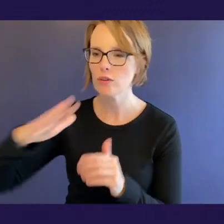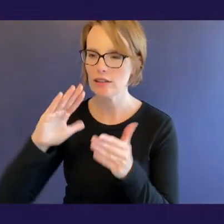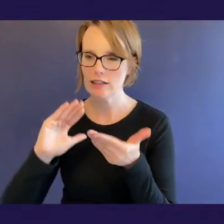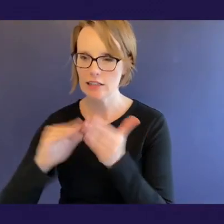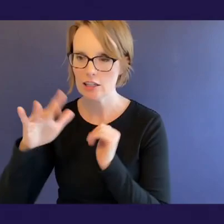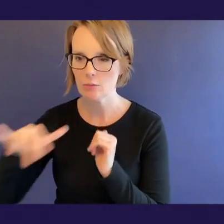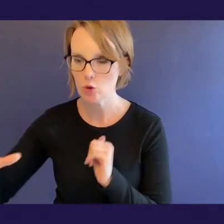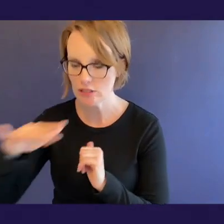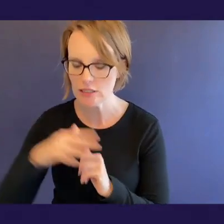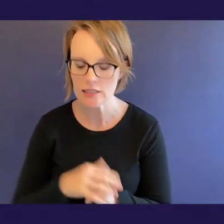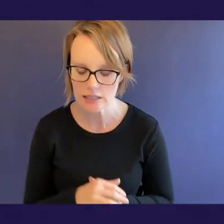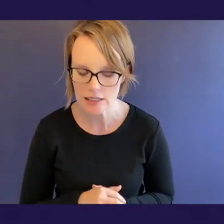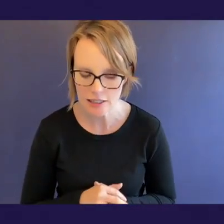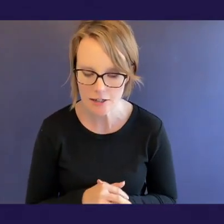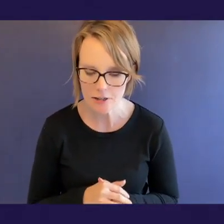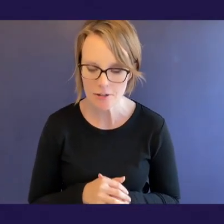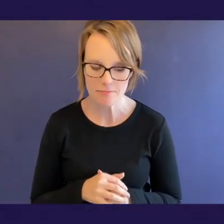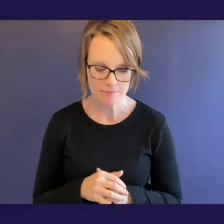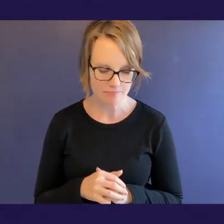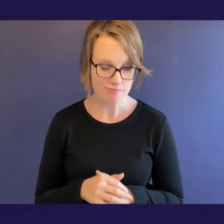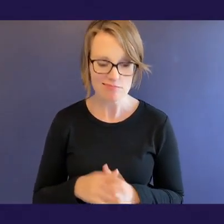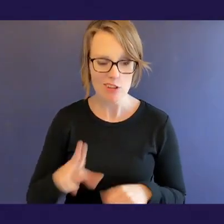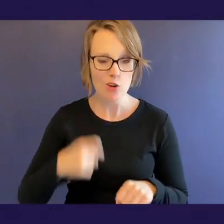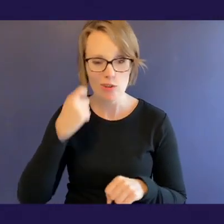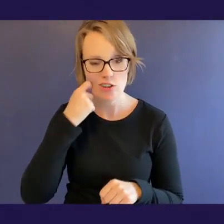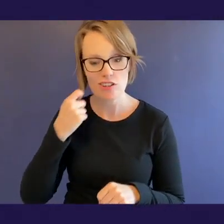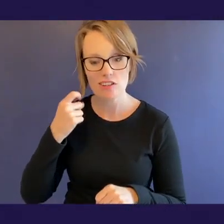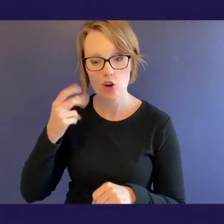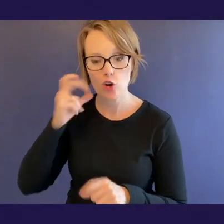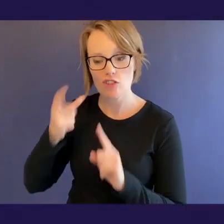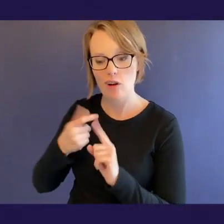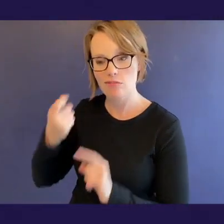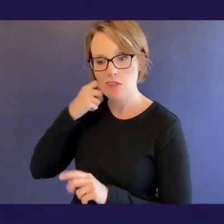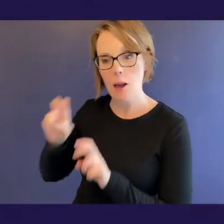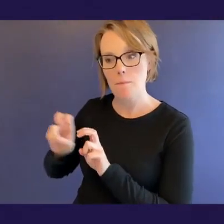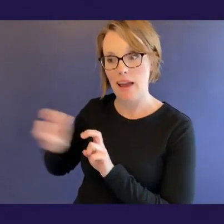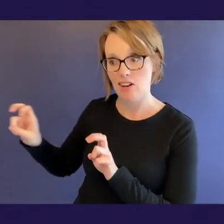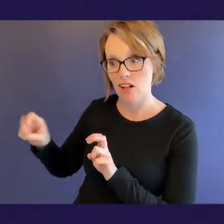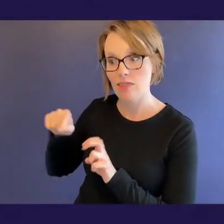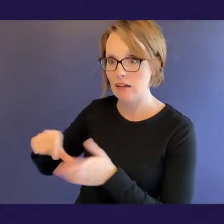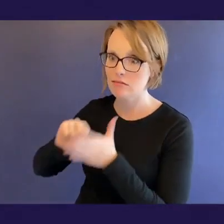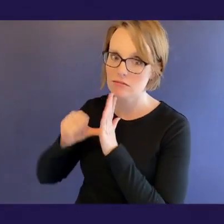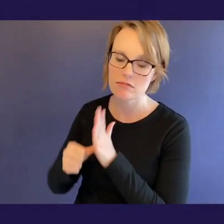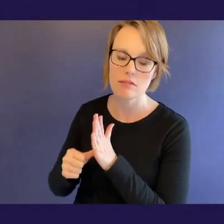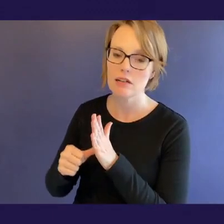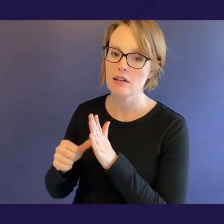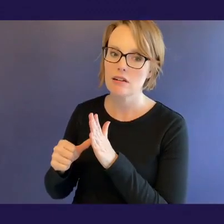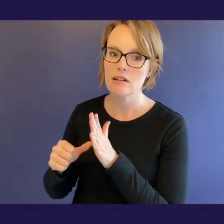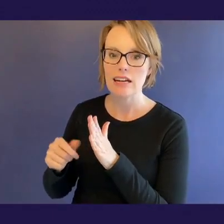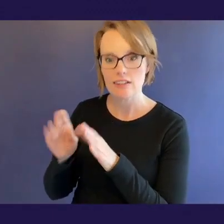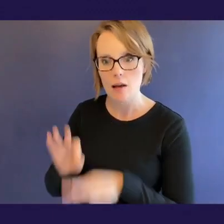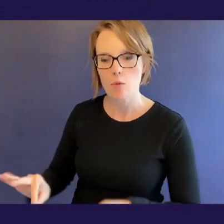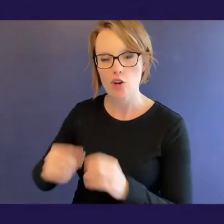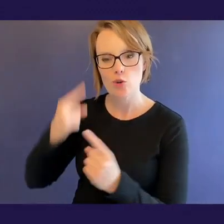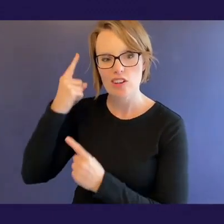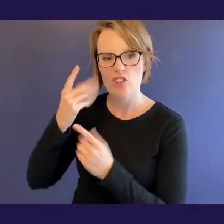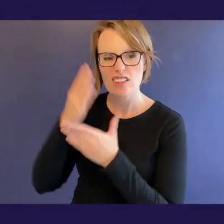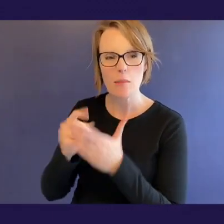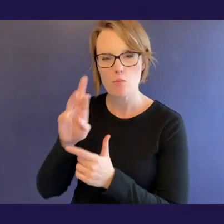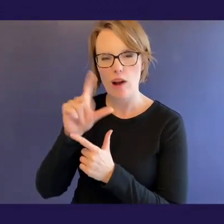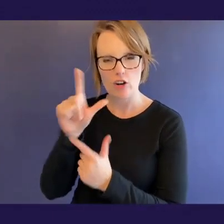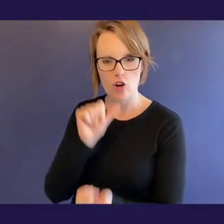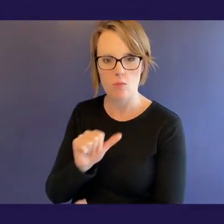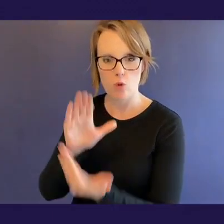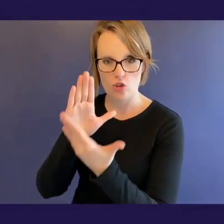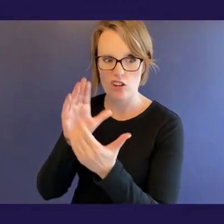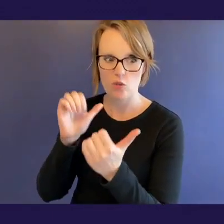lines, we just heard from Amanda, Juliet, Jill, and Dorothy, the importance of practical considerations of understanding the local perspective